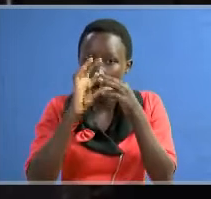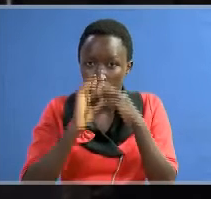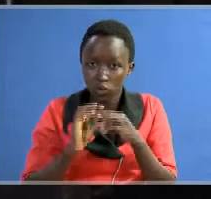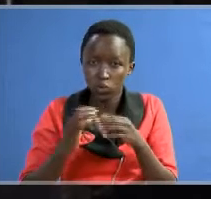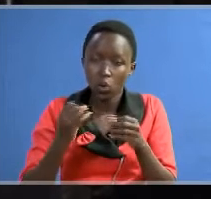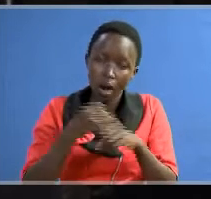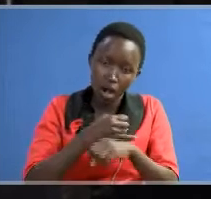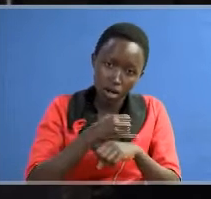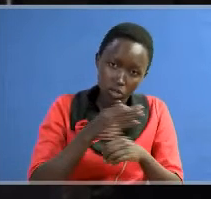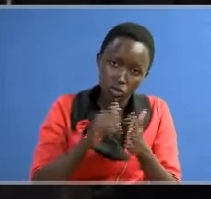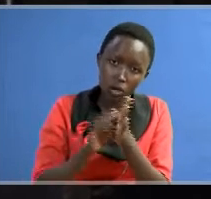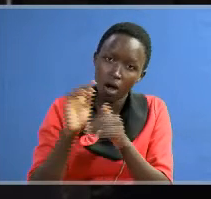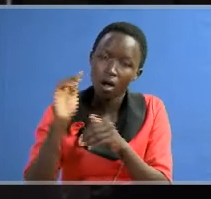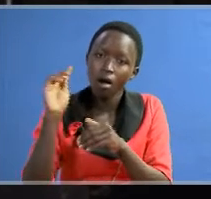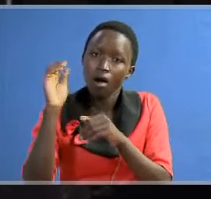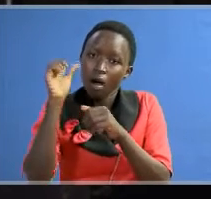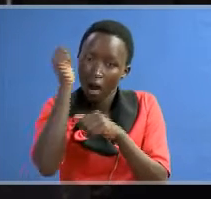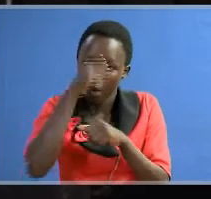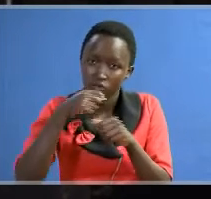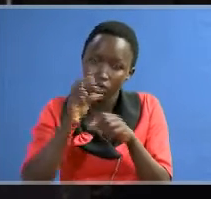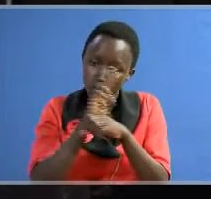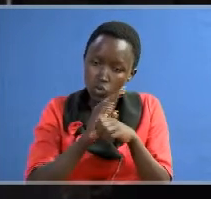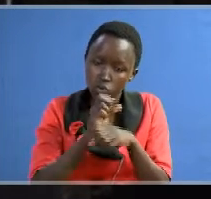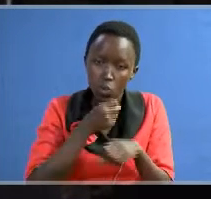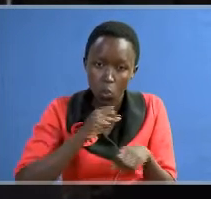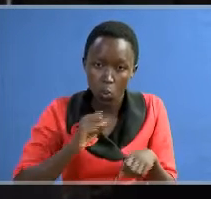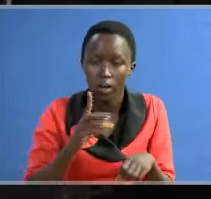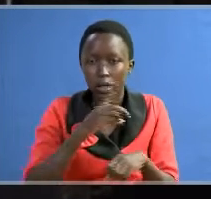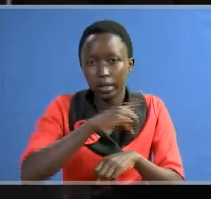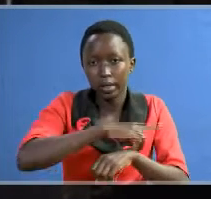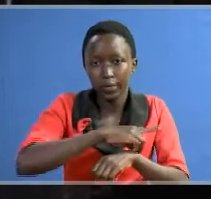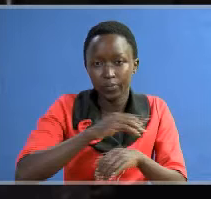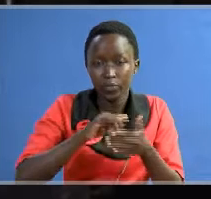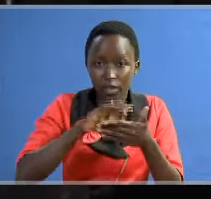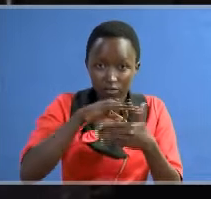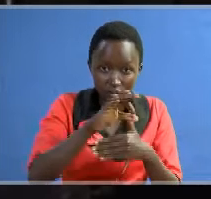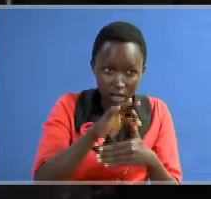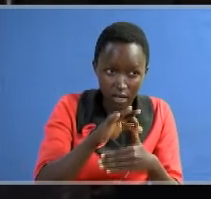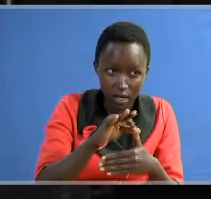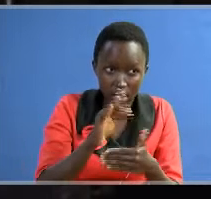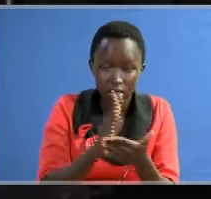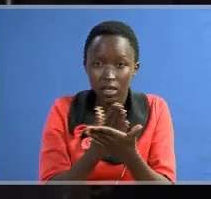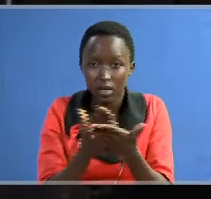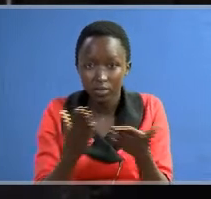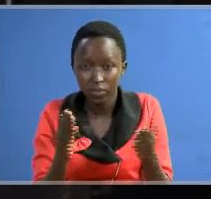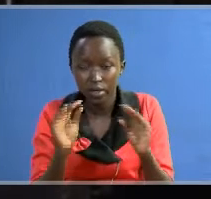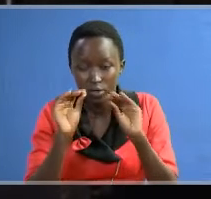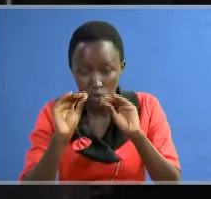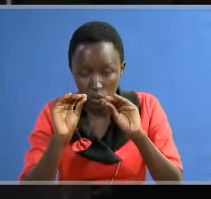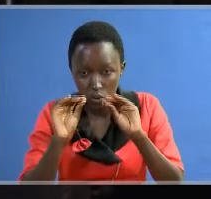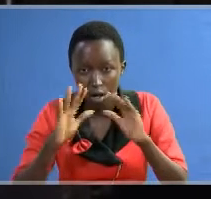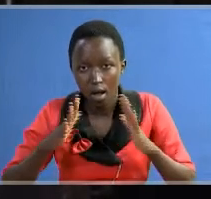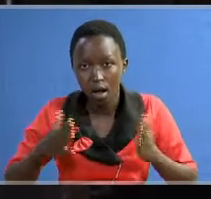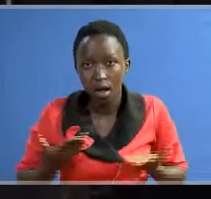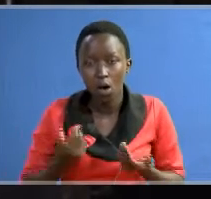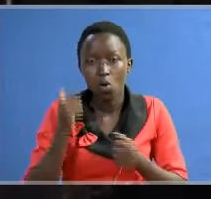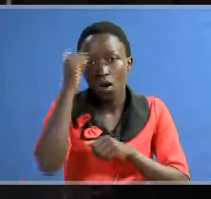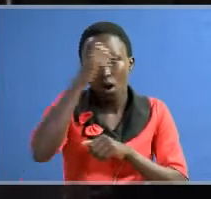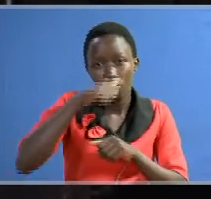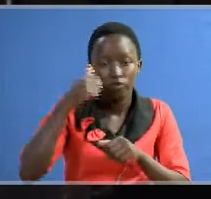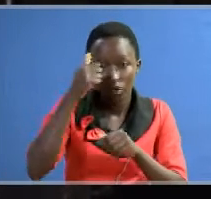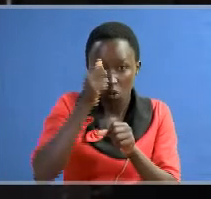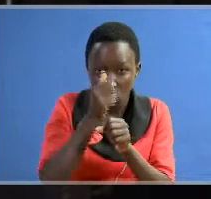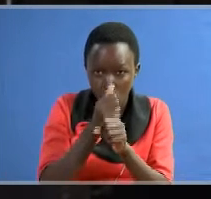some of the things that the Africans were using in the olden days. You will find they will teach them how the Africans